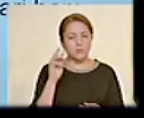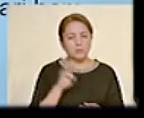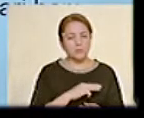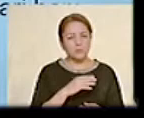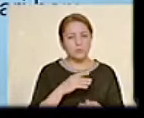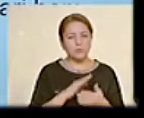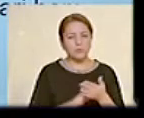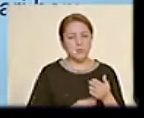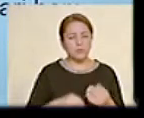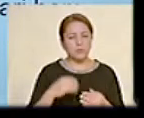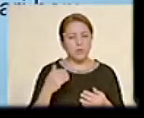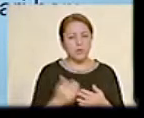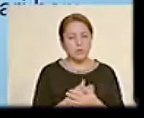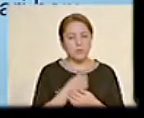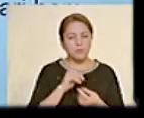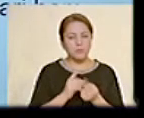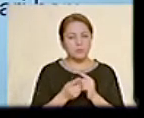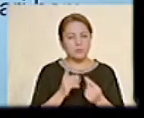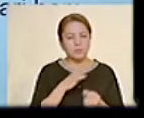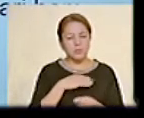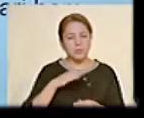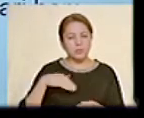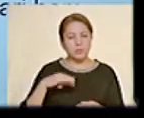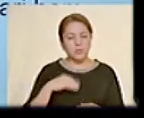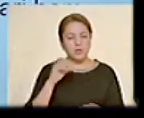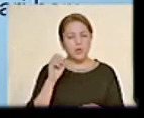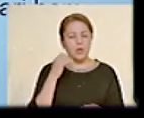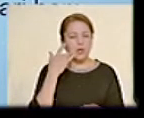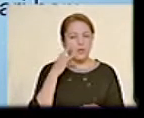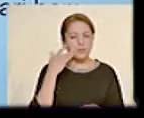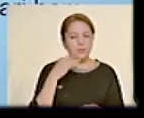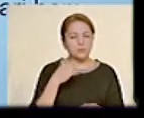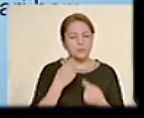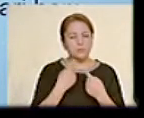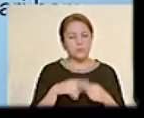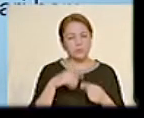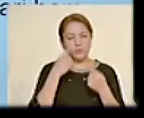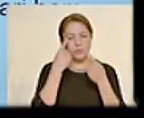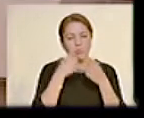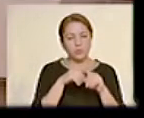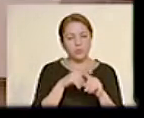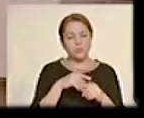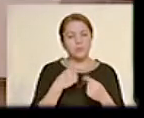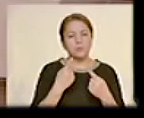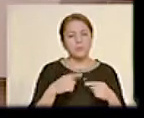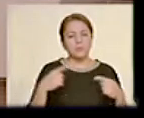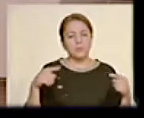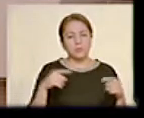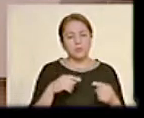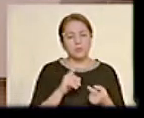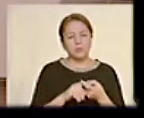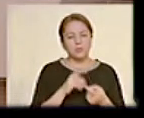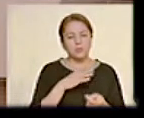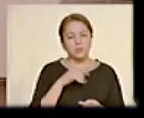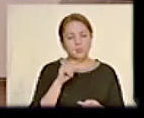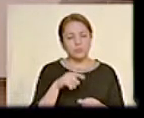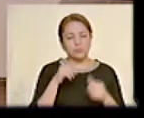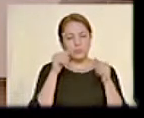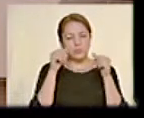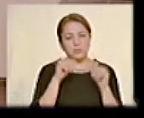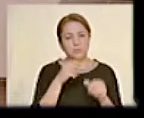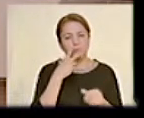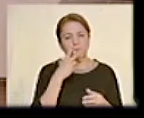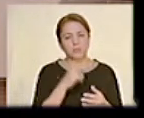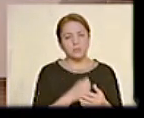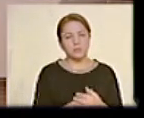AQShning boshqa universitet, kollej va tashkilotlari ham ulangan. Aziz o'quvchilar, ushbu tasvirga e'tibor